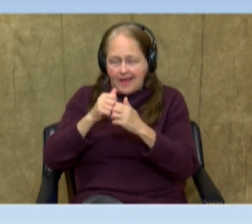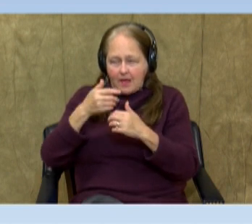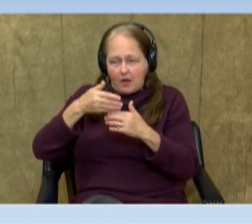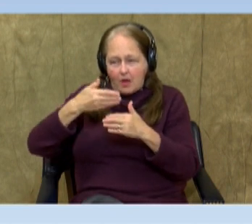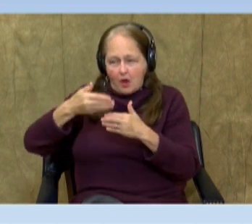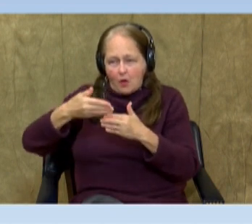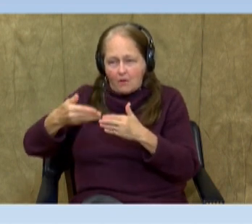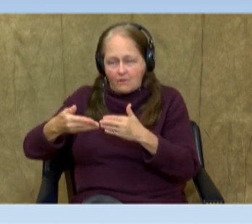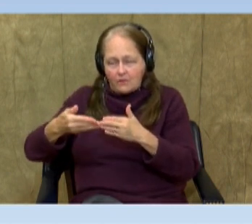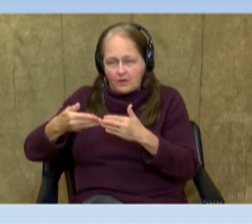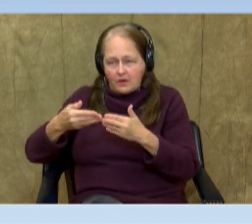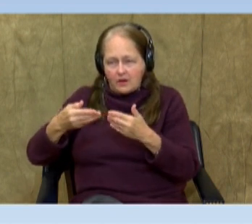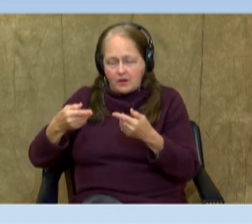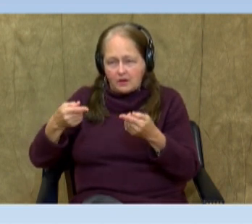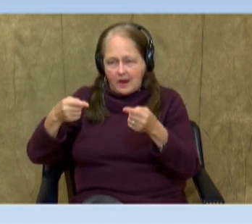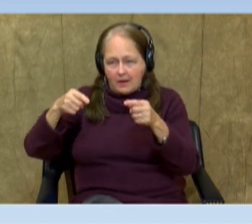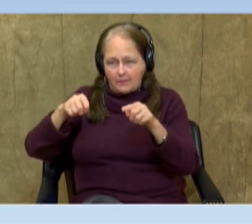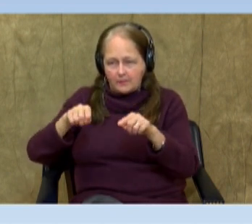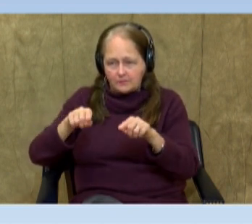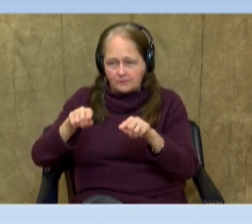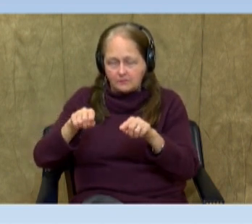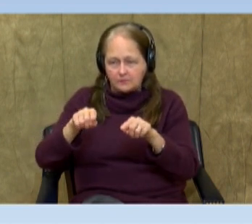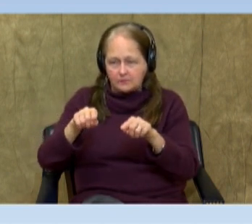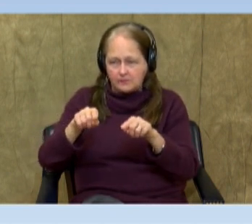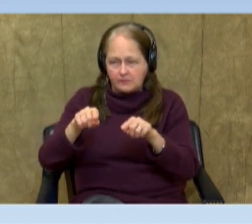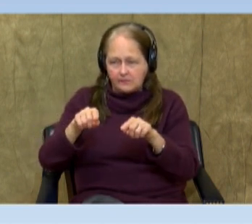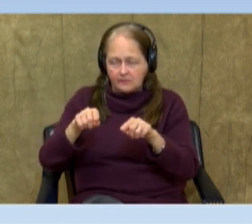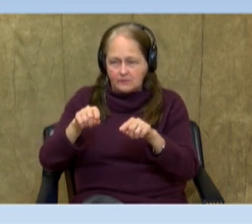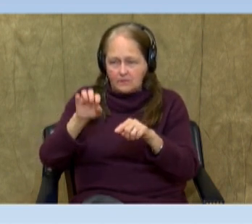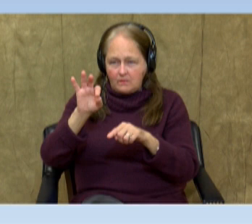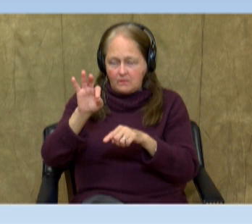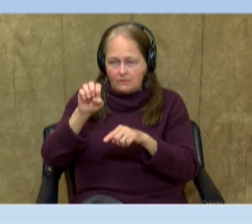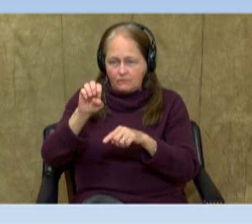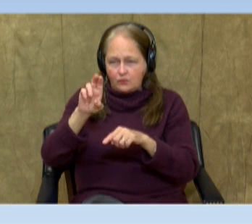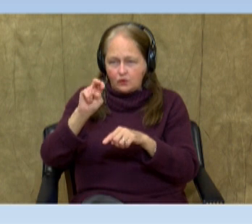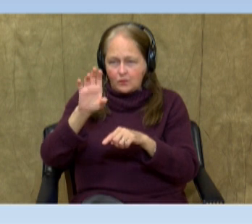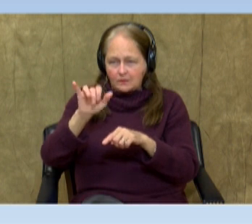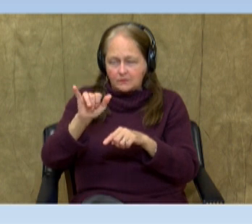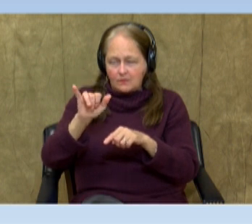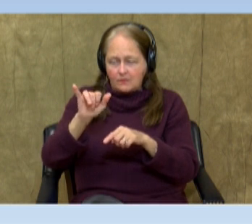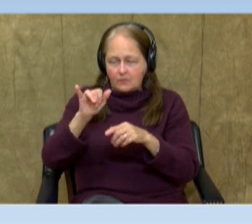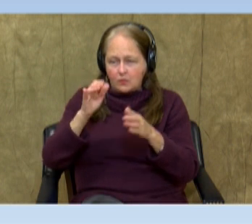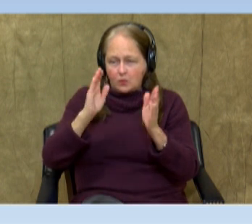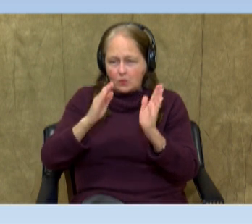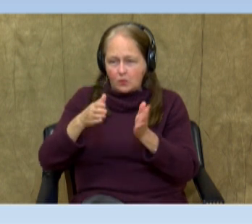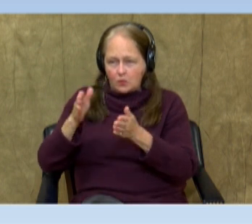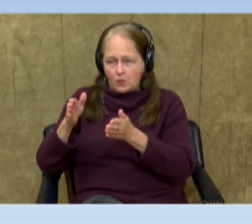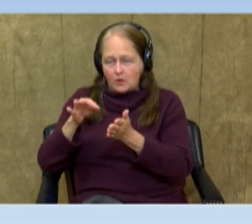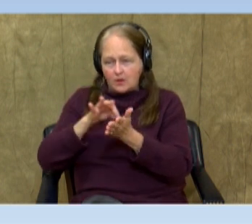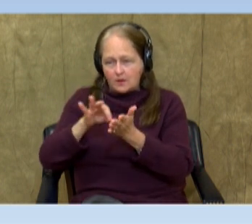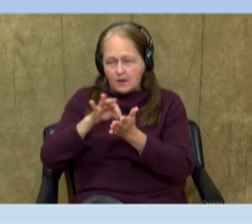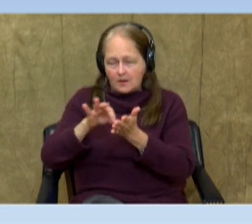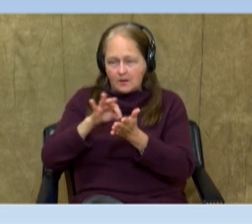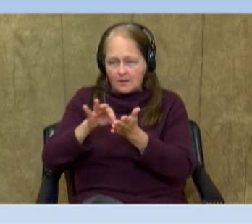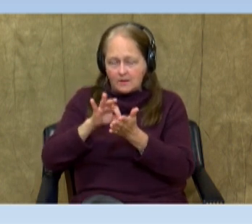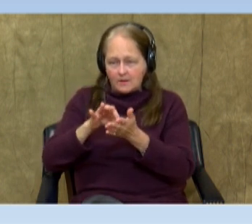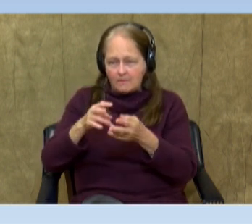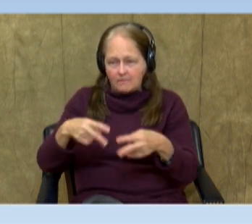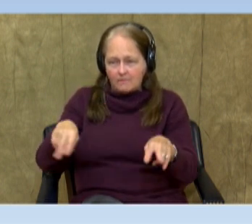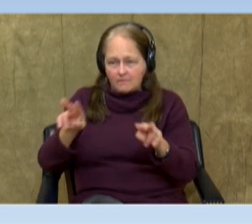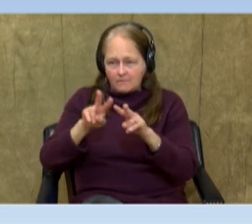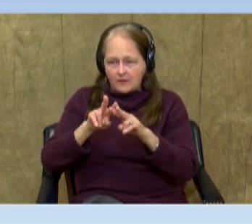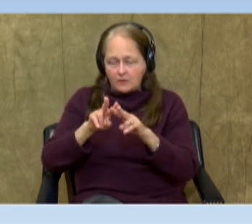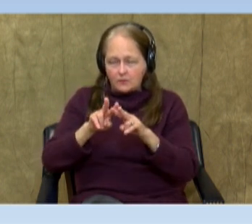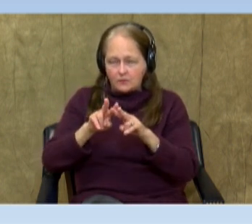often something comes up. A frequency table is an organized count of items or